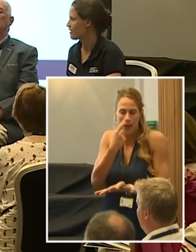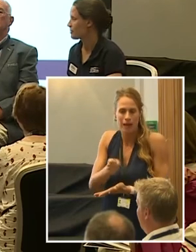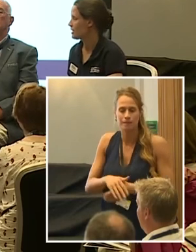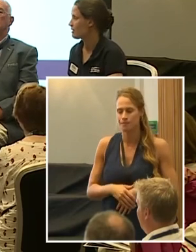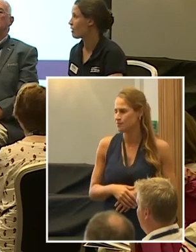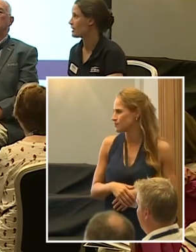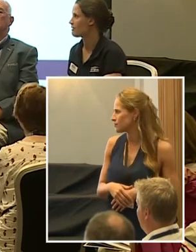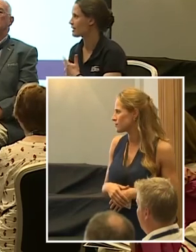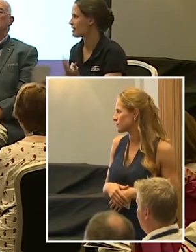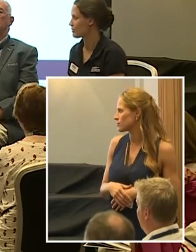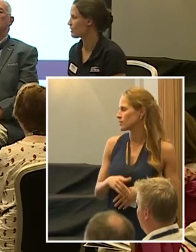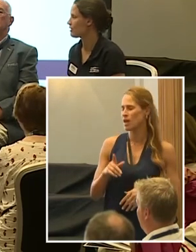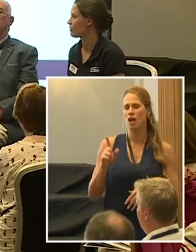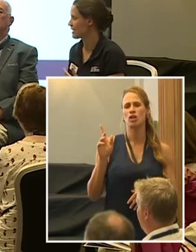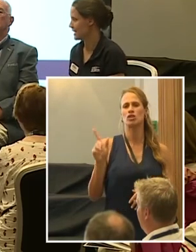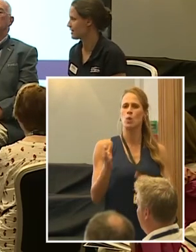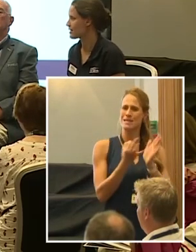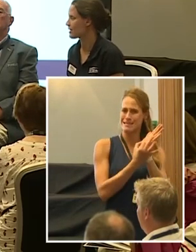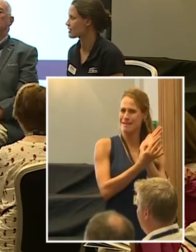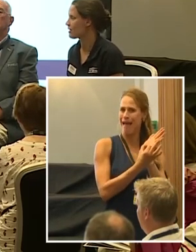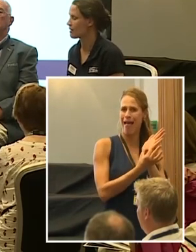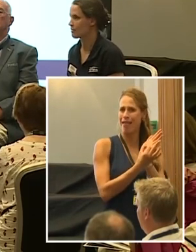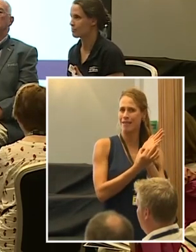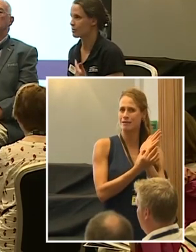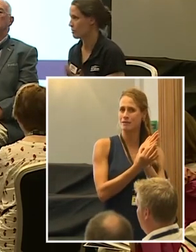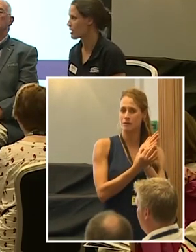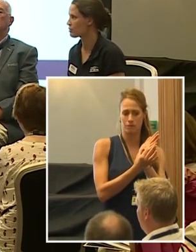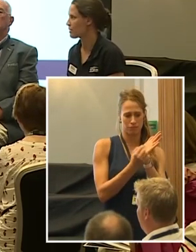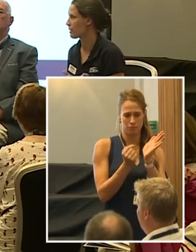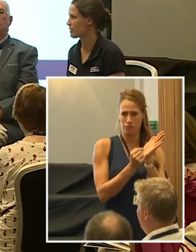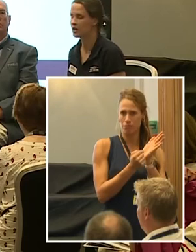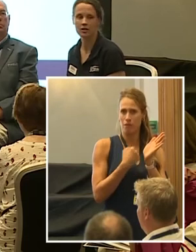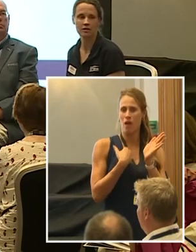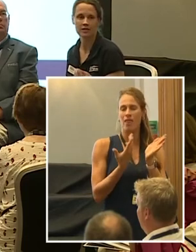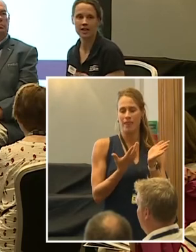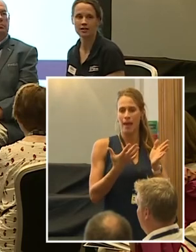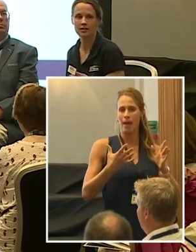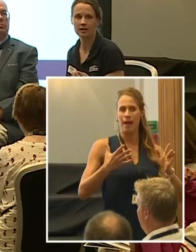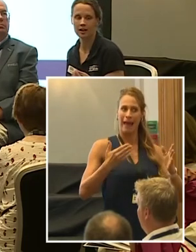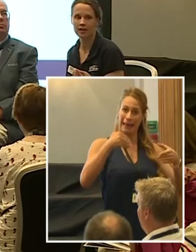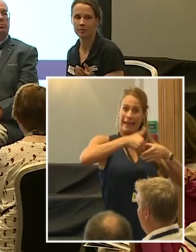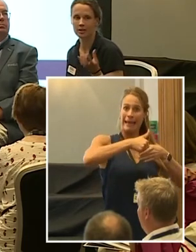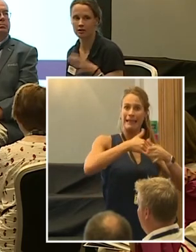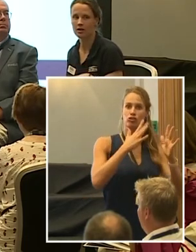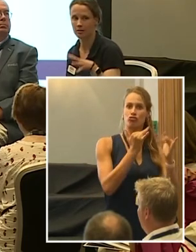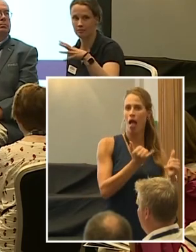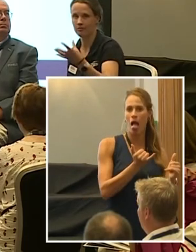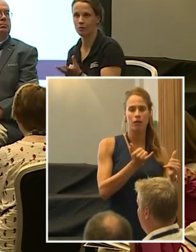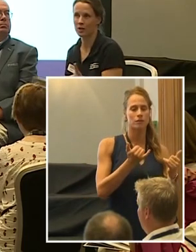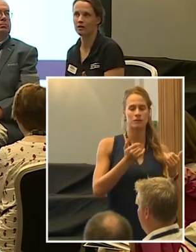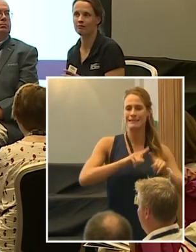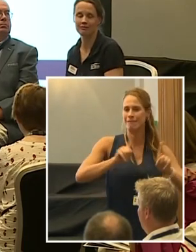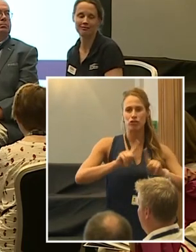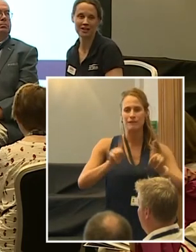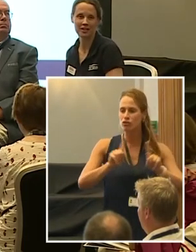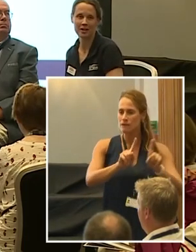that are in clinical trial already, and the cells are proprietary preparations of cells that have been grown up. We